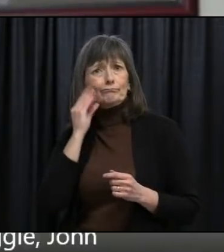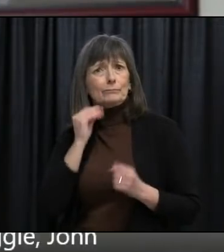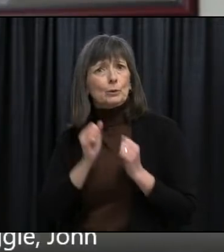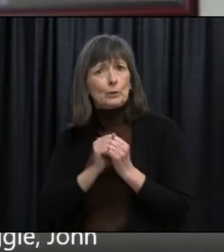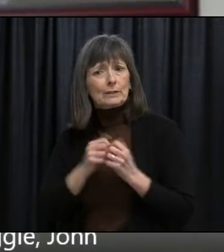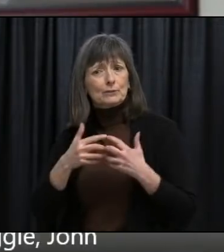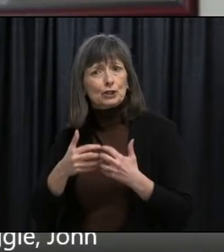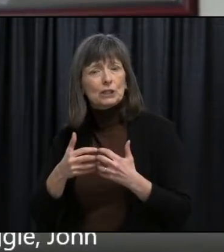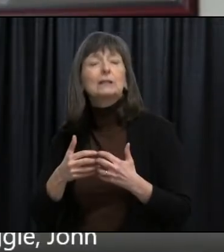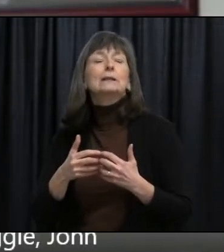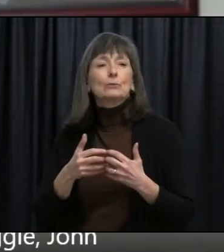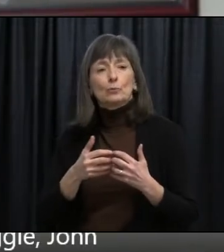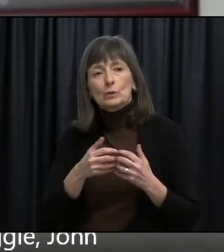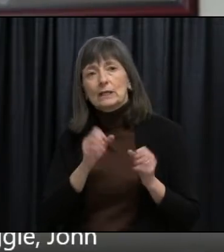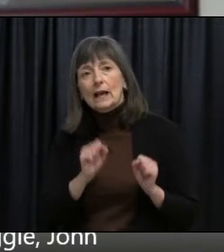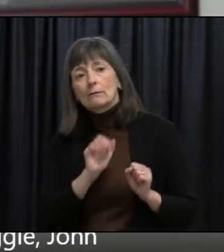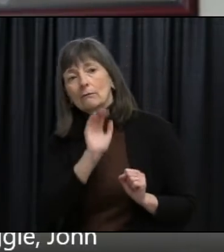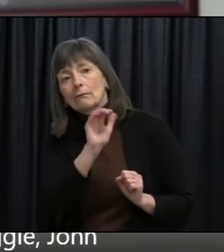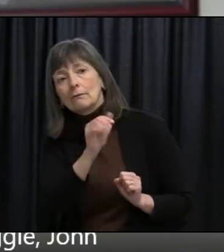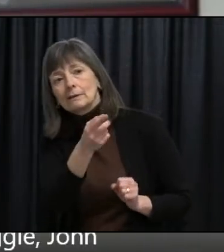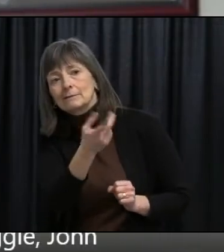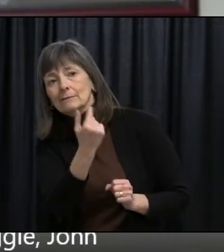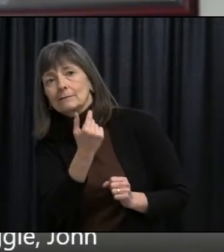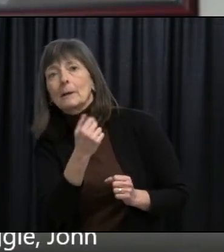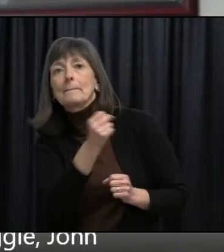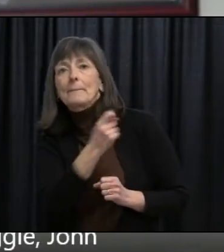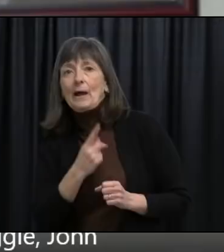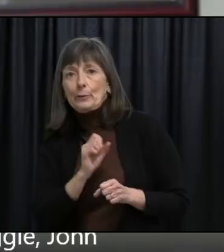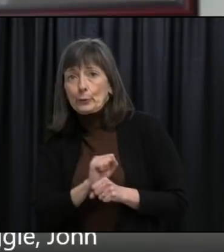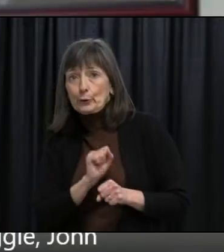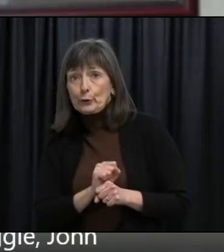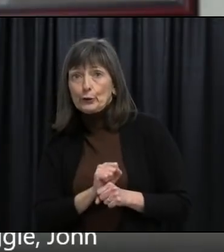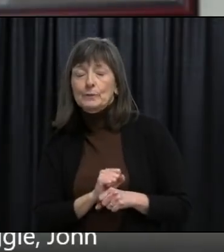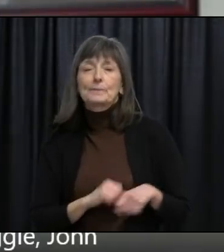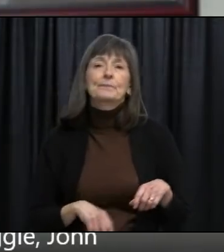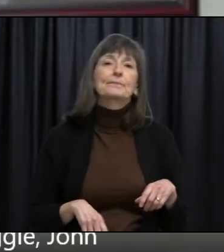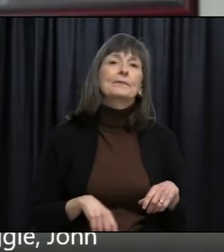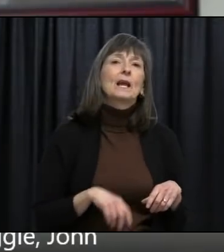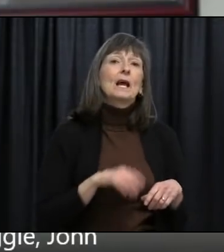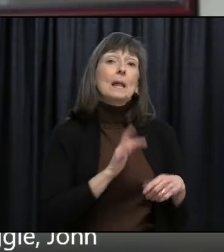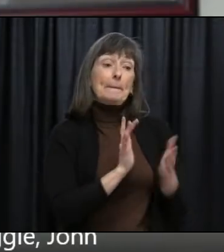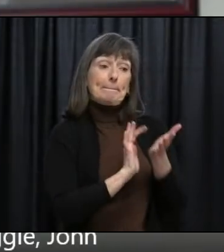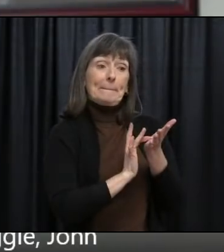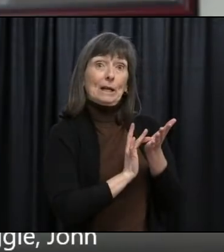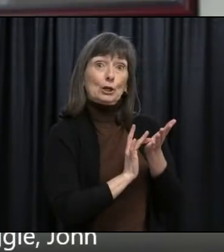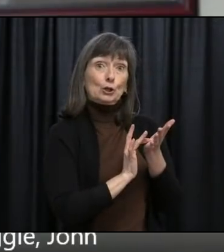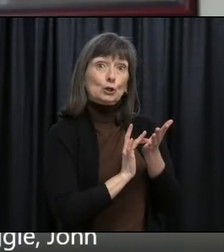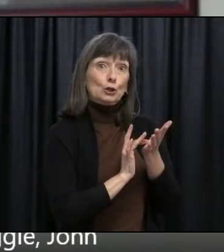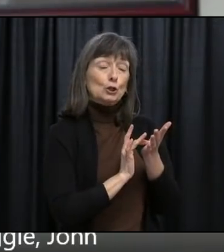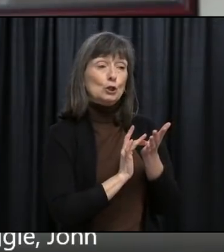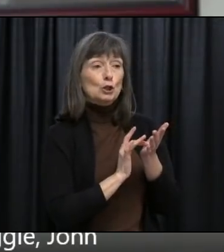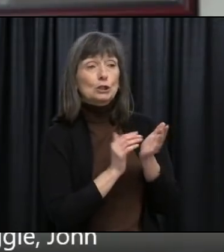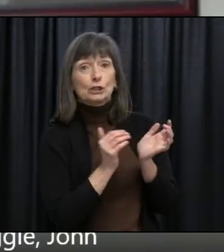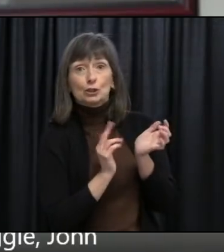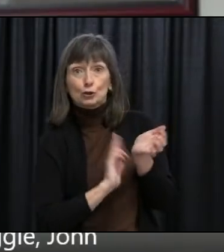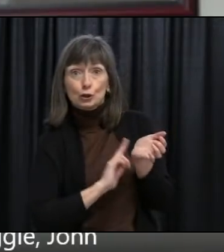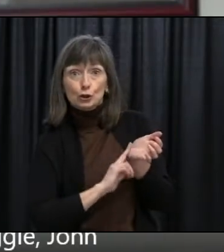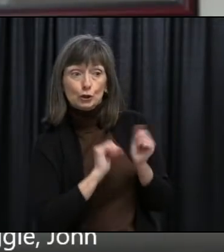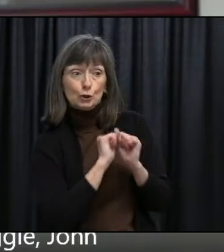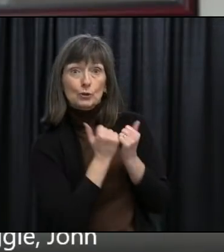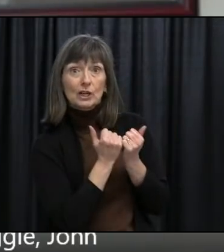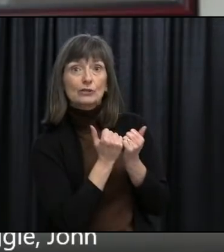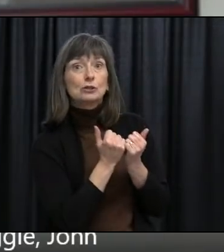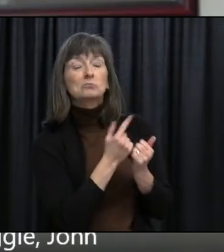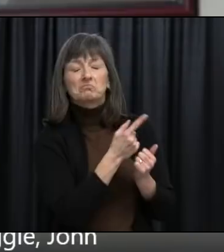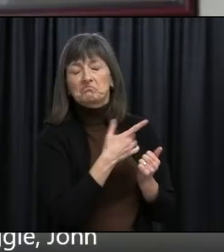The colleges, the licensing bodies have agreed to be flexible, and they will grant to people they